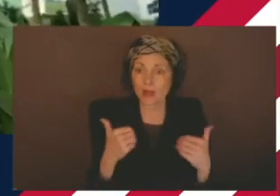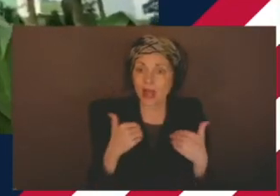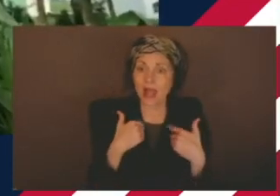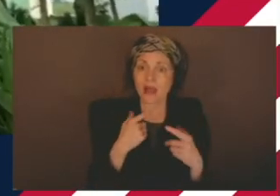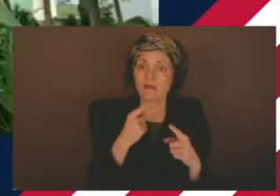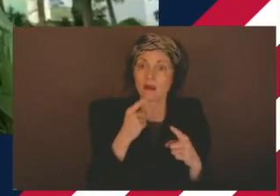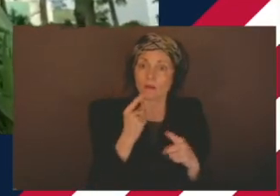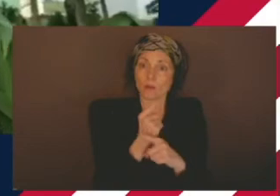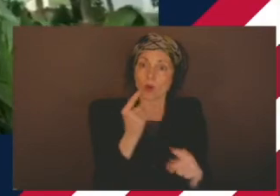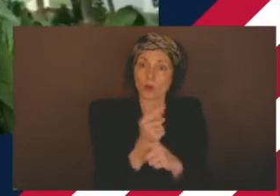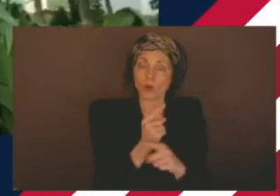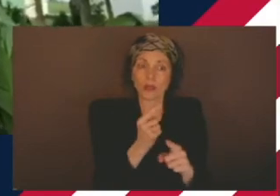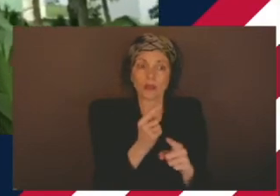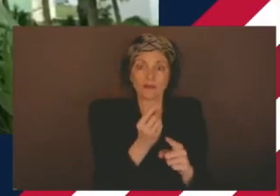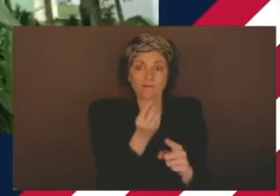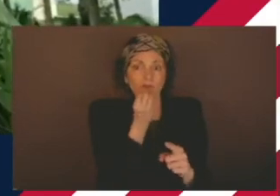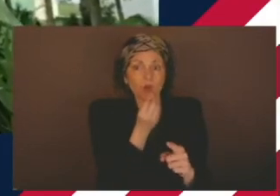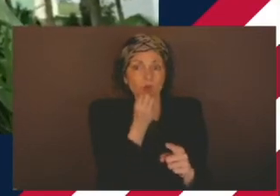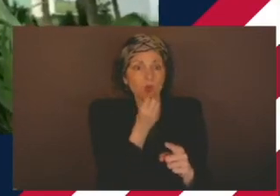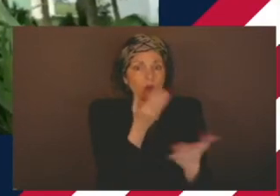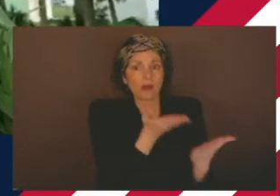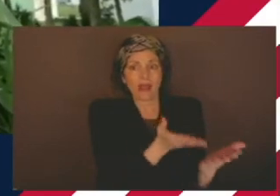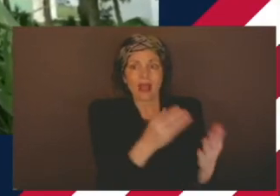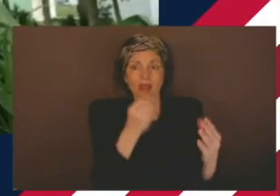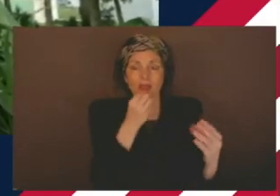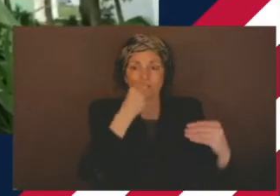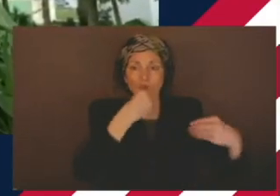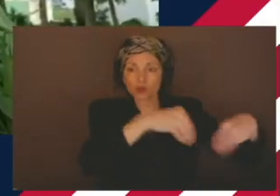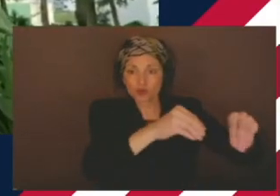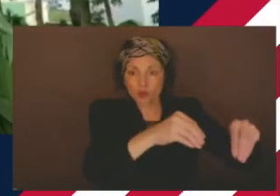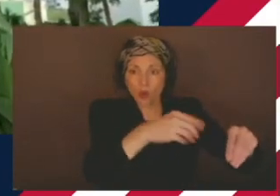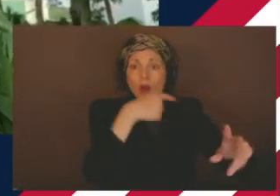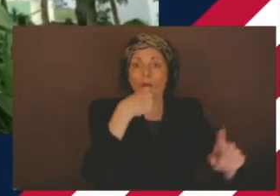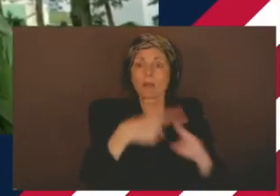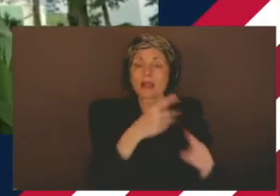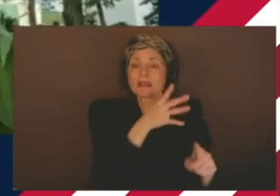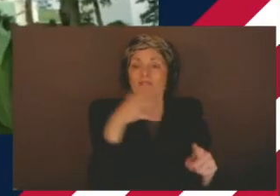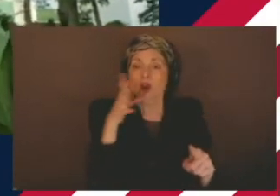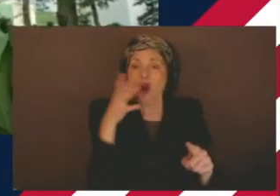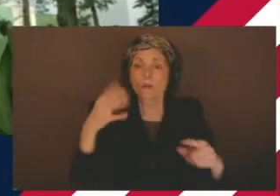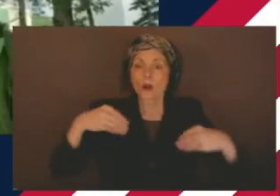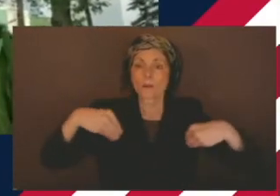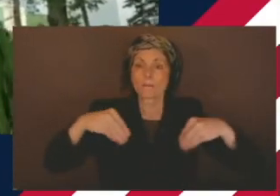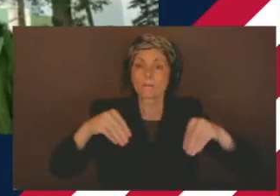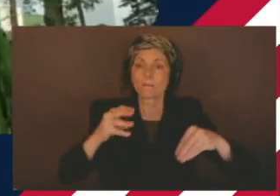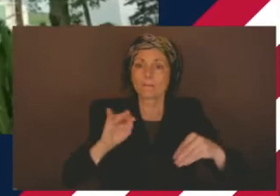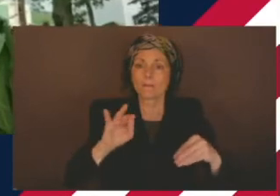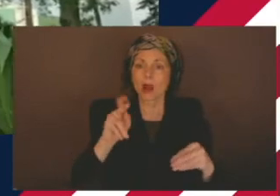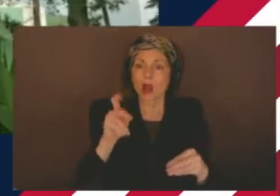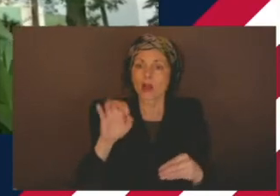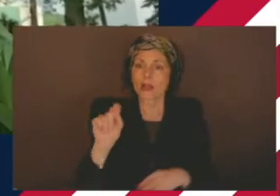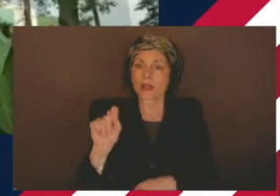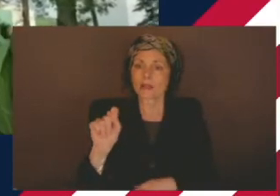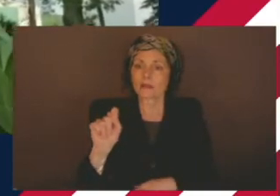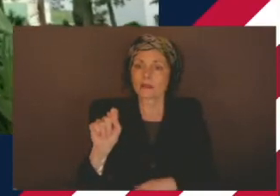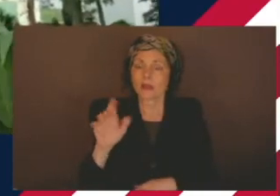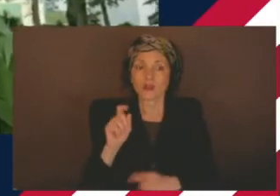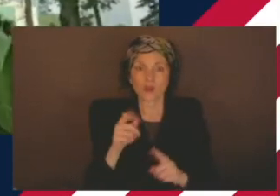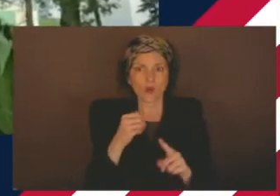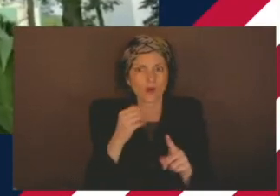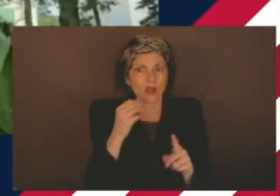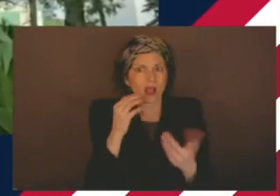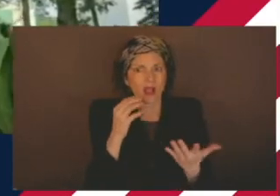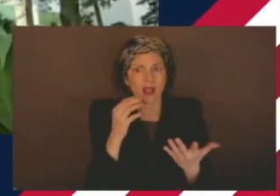of food at the supermarket and at farmers markets. So I don't know a farmer around who's making money